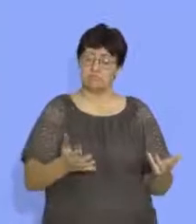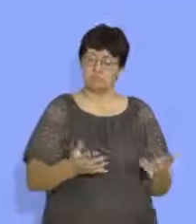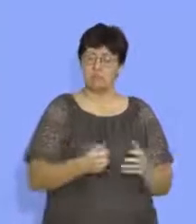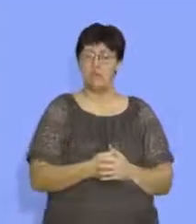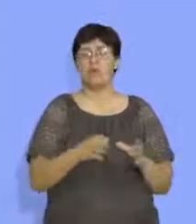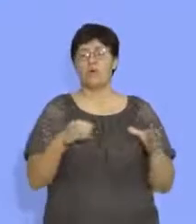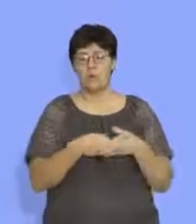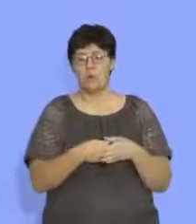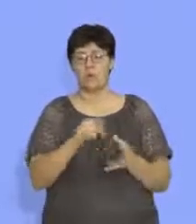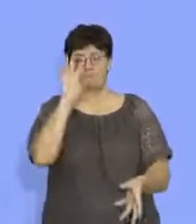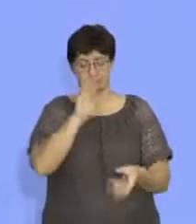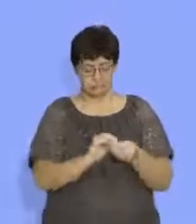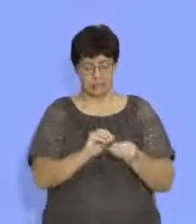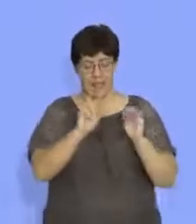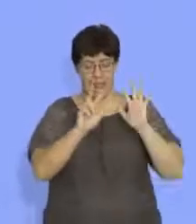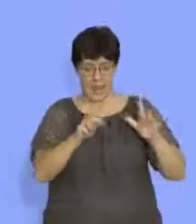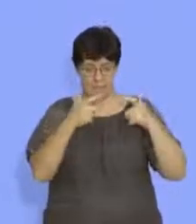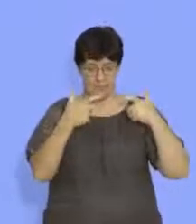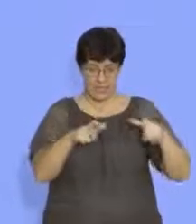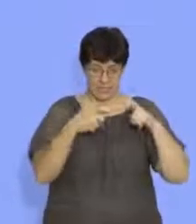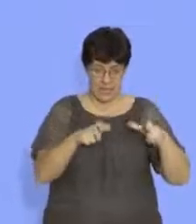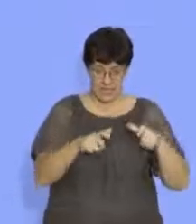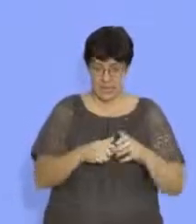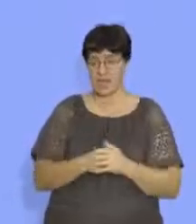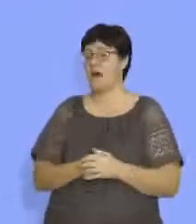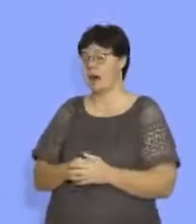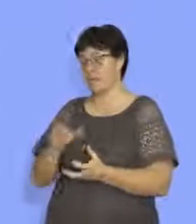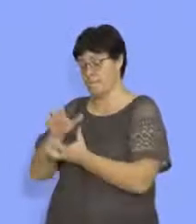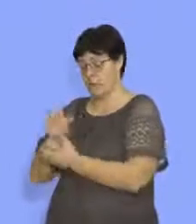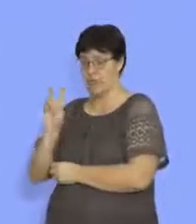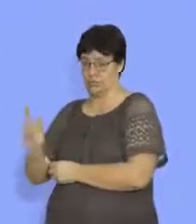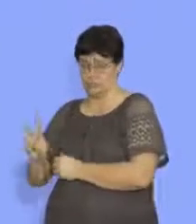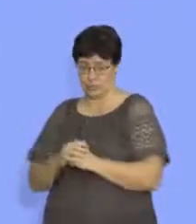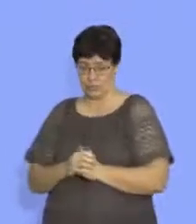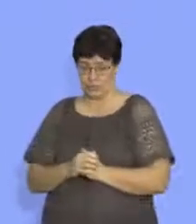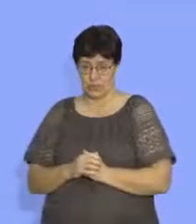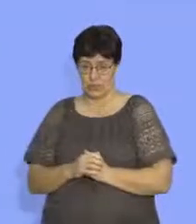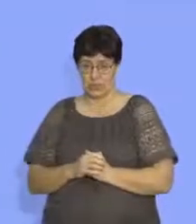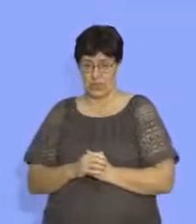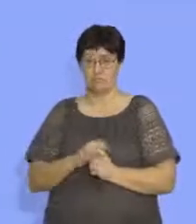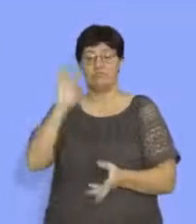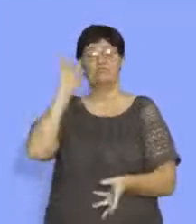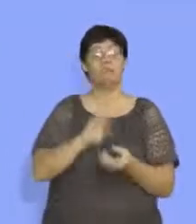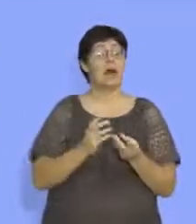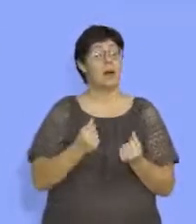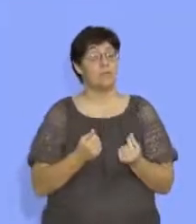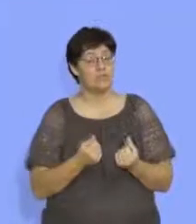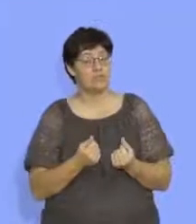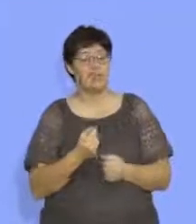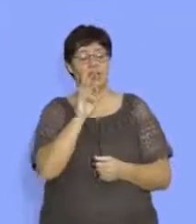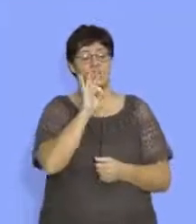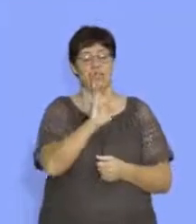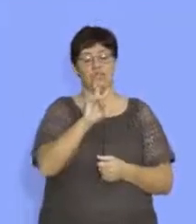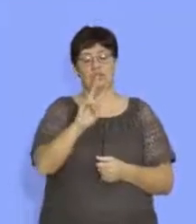The group buys a total of 8 pizzas and 2 burgers. The total cost